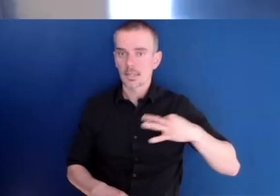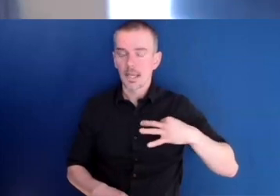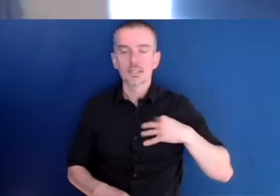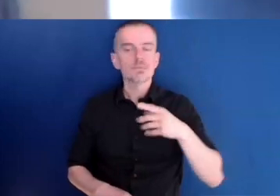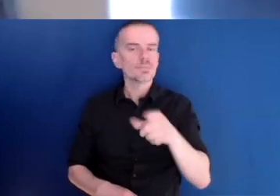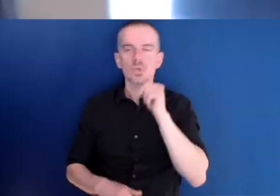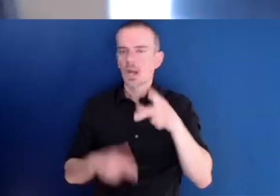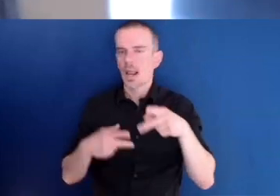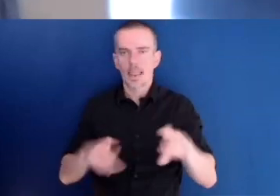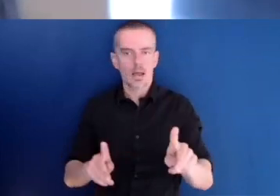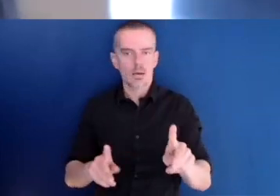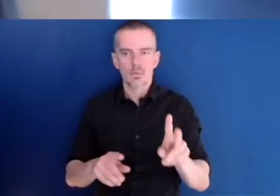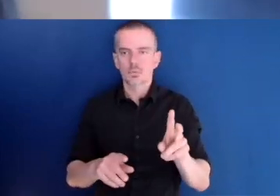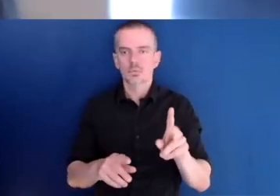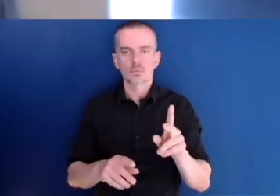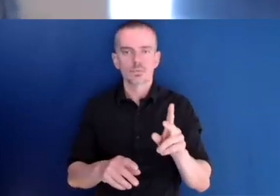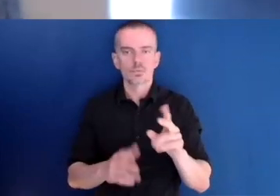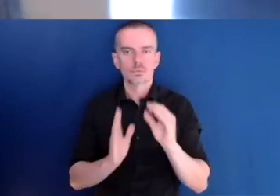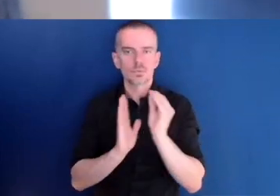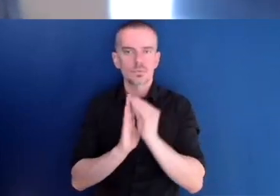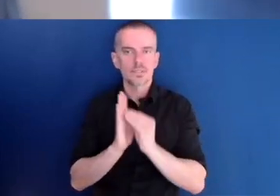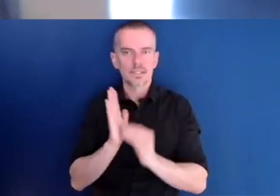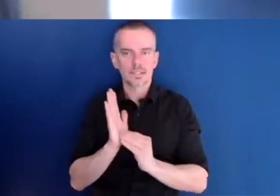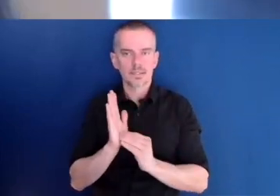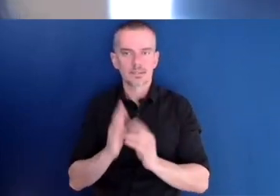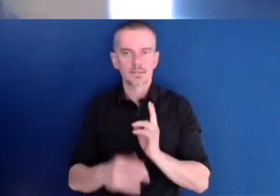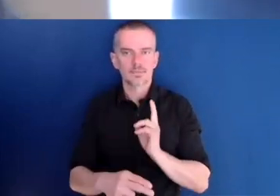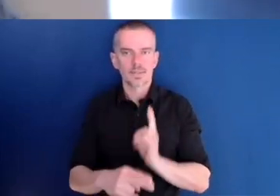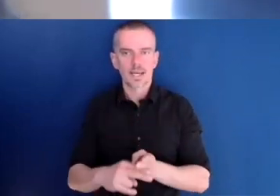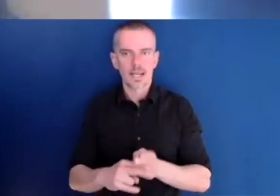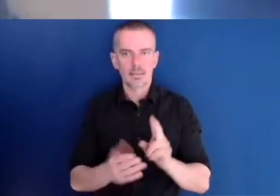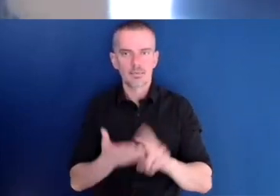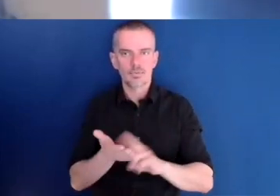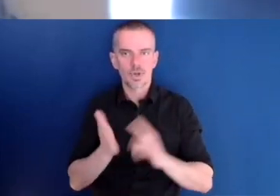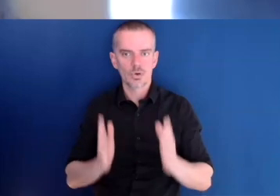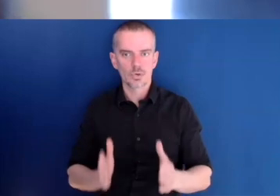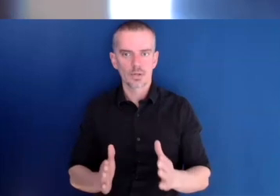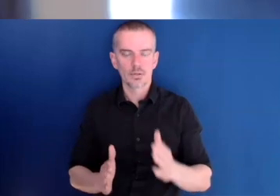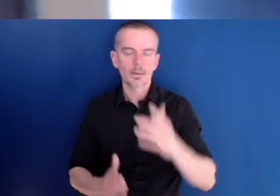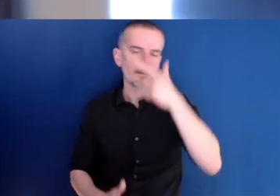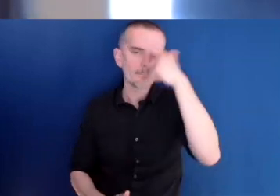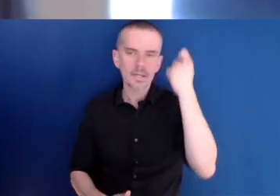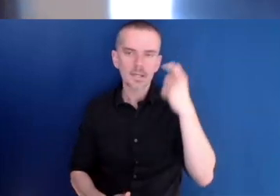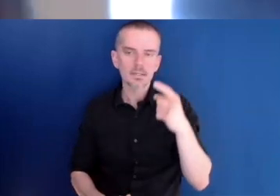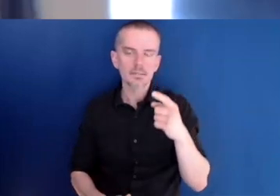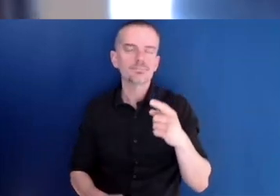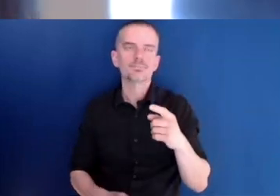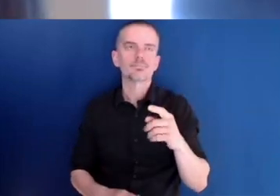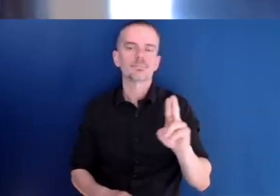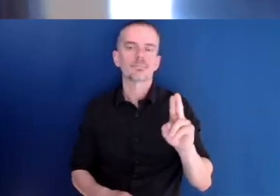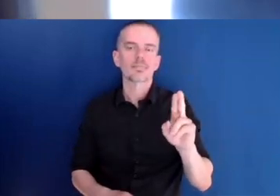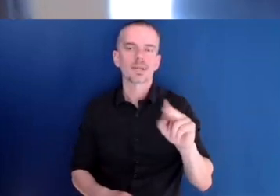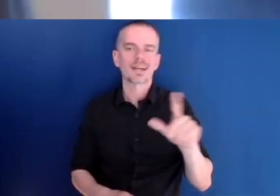not allowed to list the name of your contractor because you don't go through, unless it's under